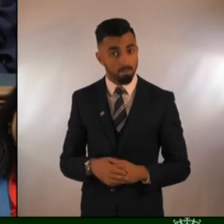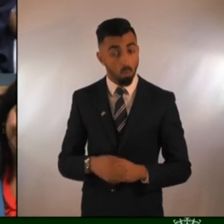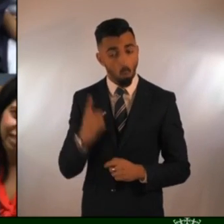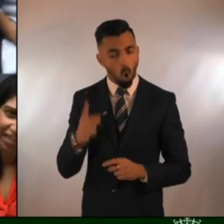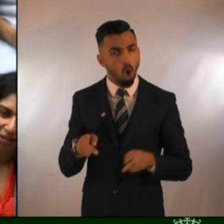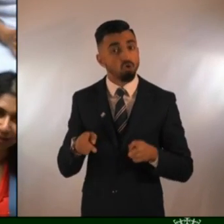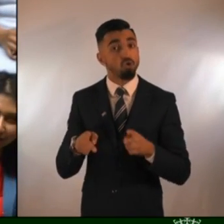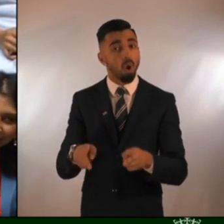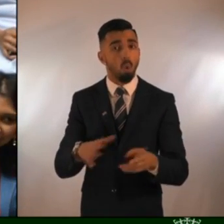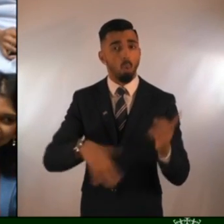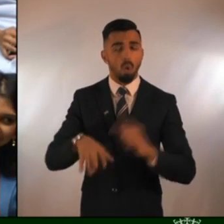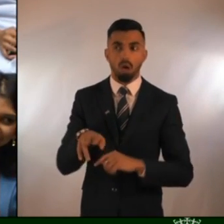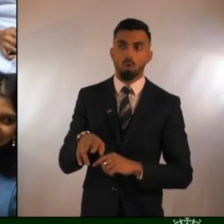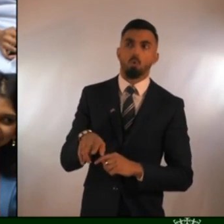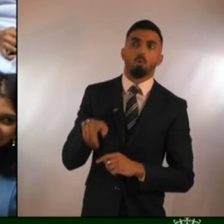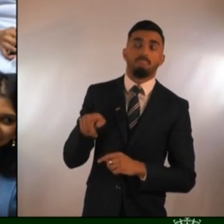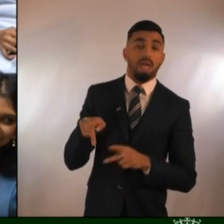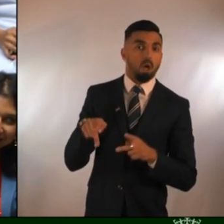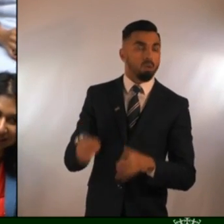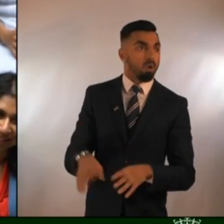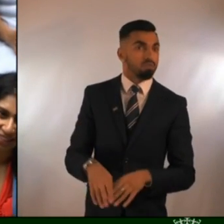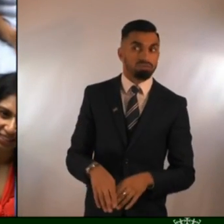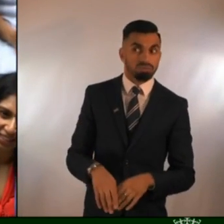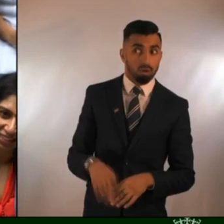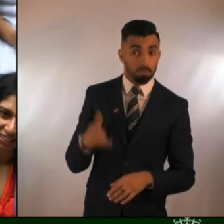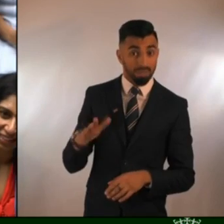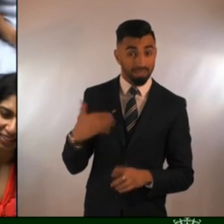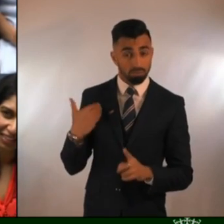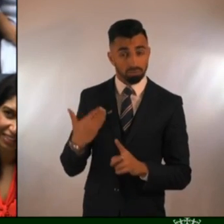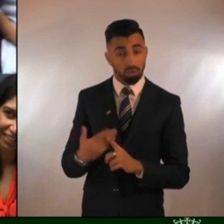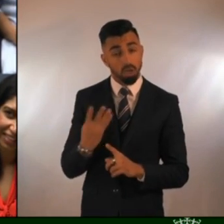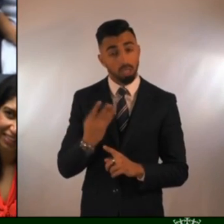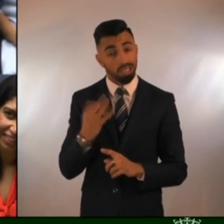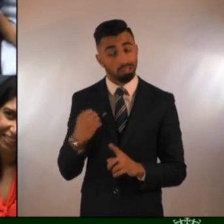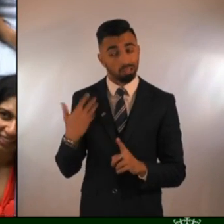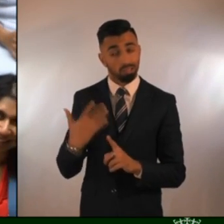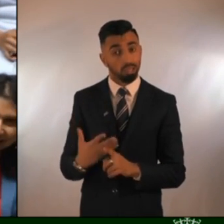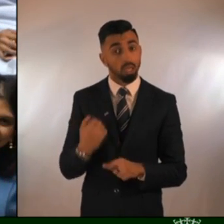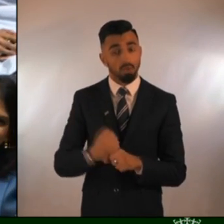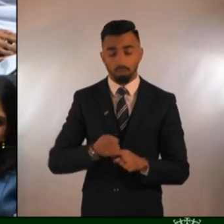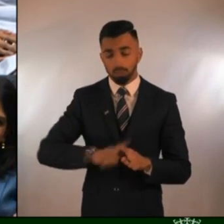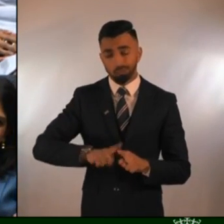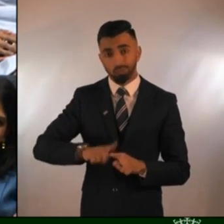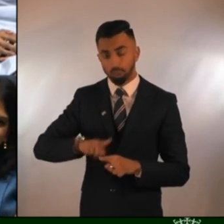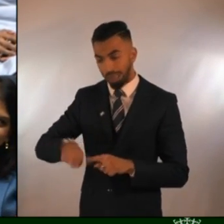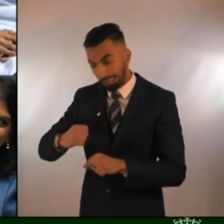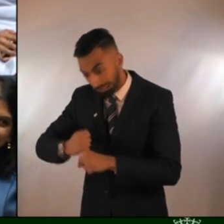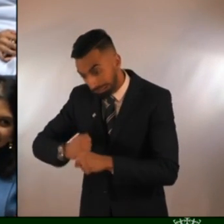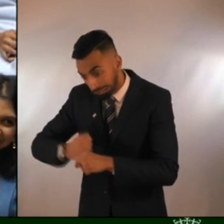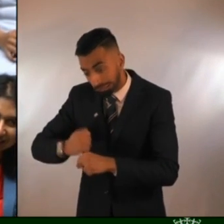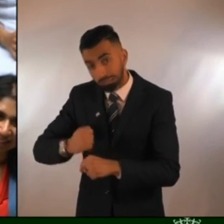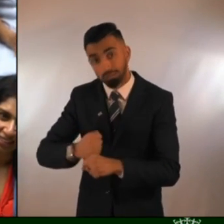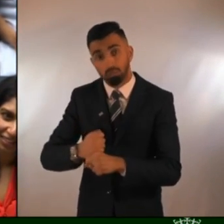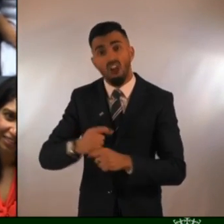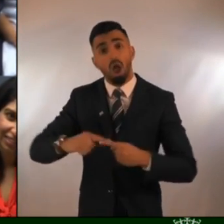obstruction. Governments have been trying to fix it since the 1980s. Every year, millions of cars crawl along it